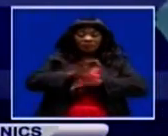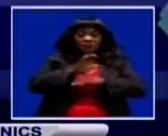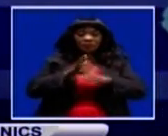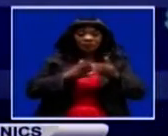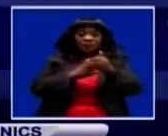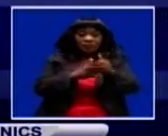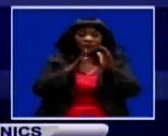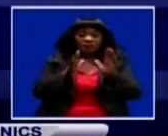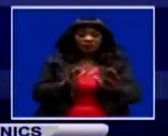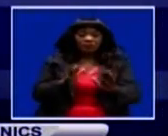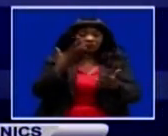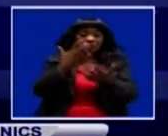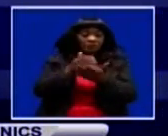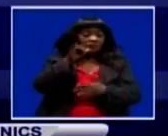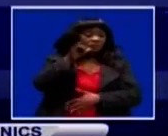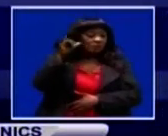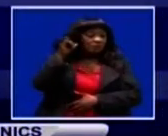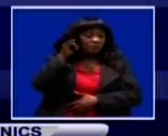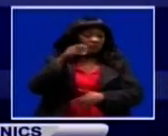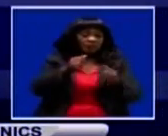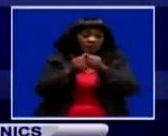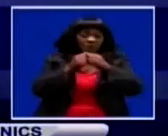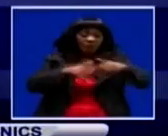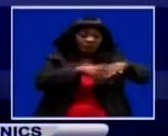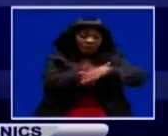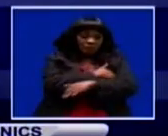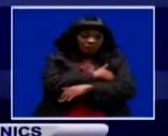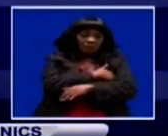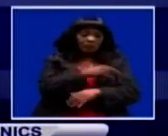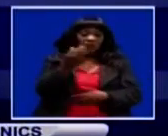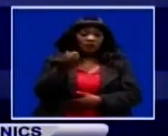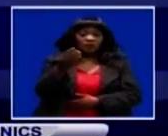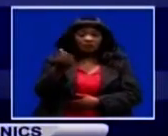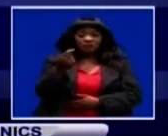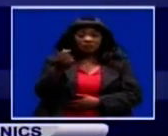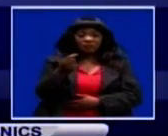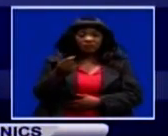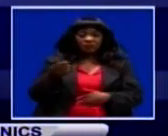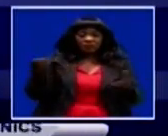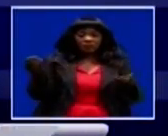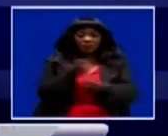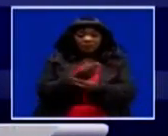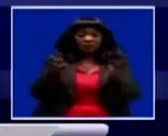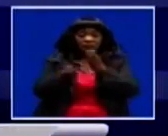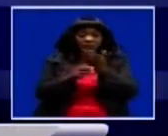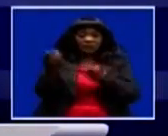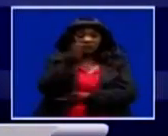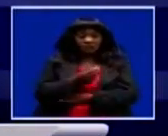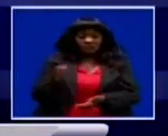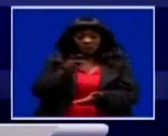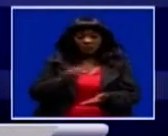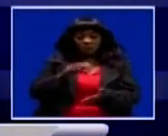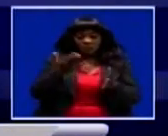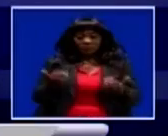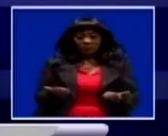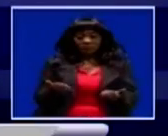was arrested yesterday, together with his wife, on charges of fraud and money laundering. According to ENCA News